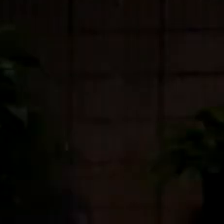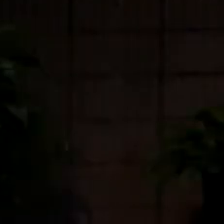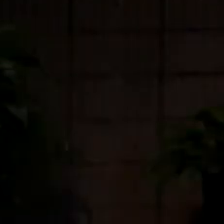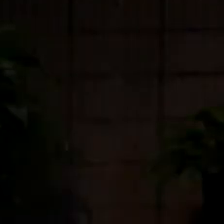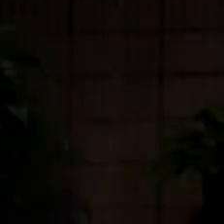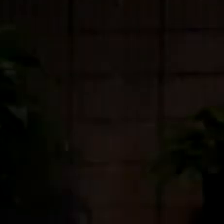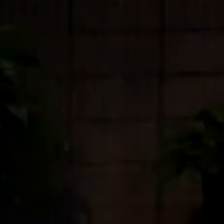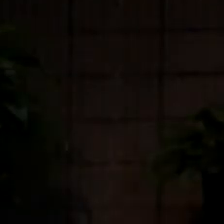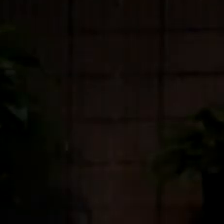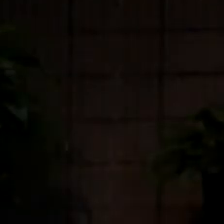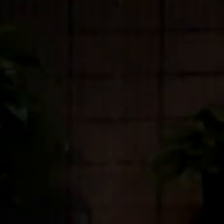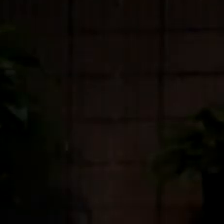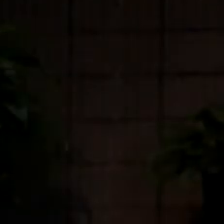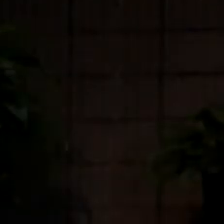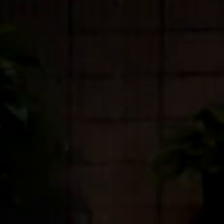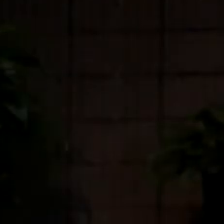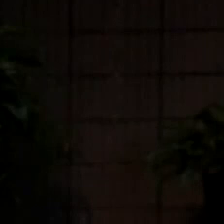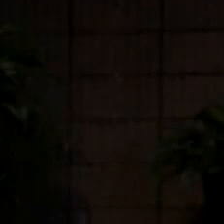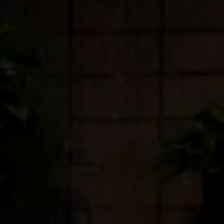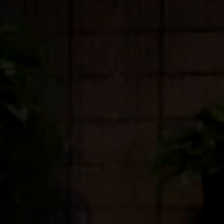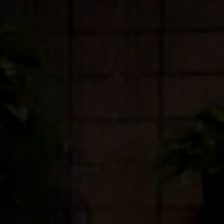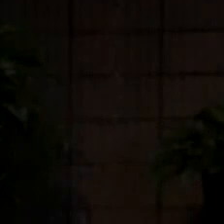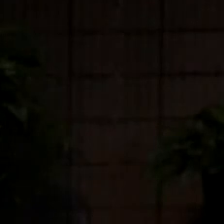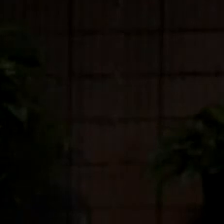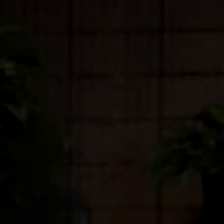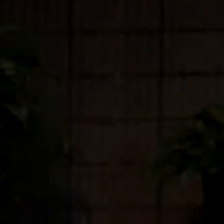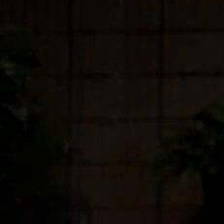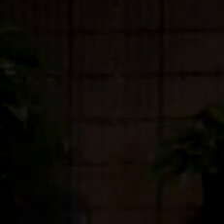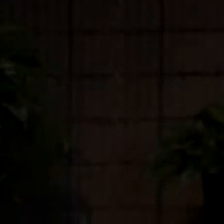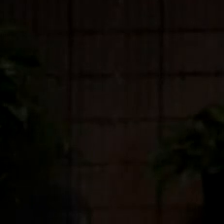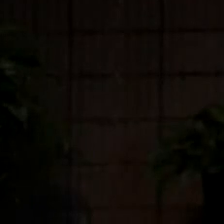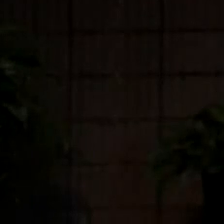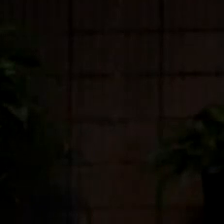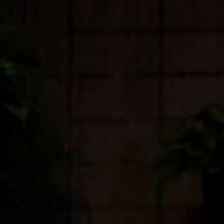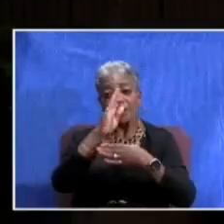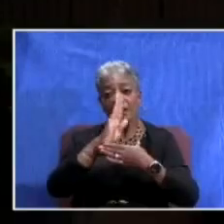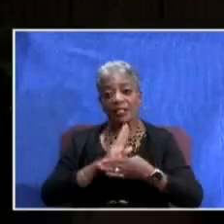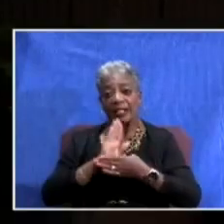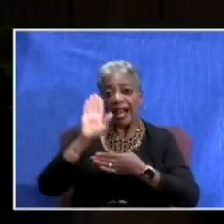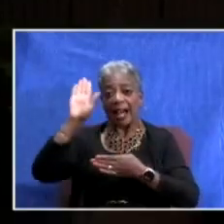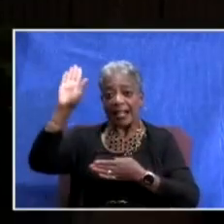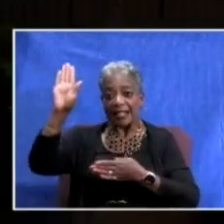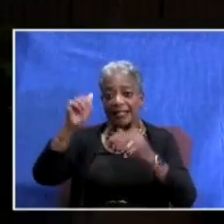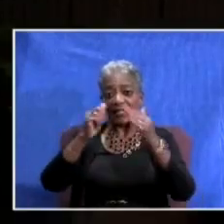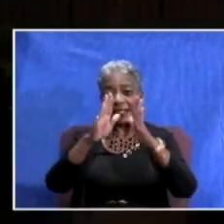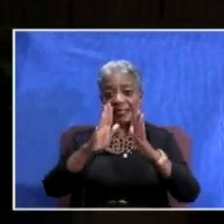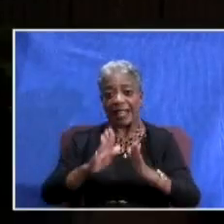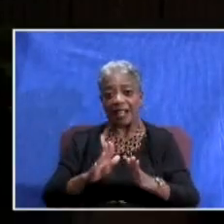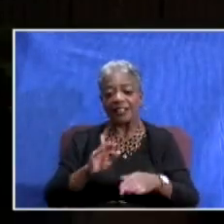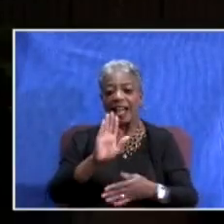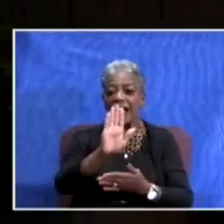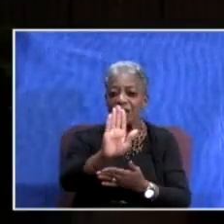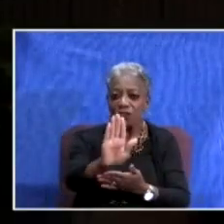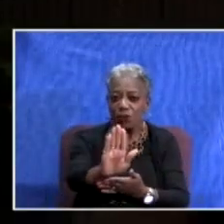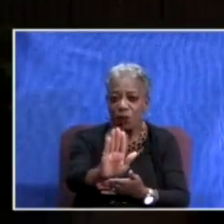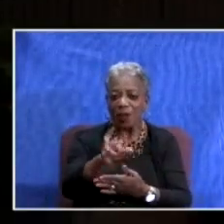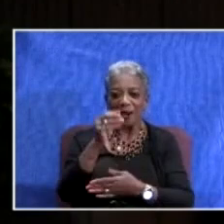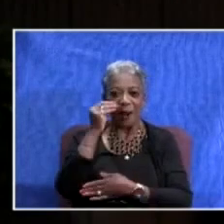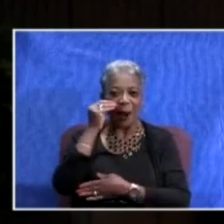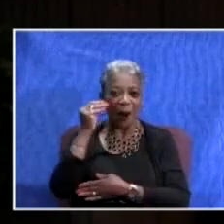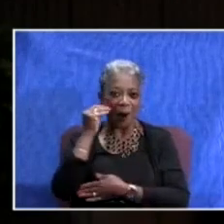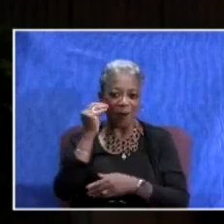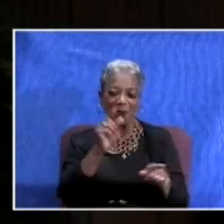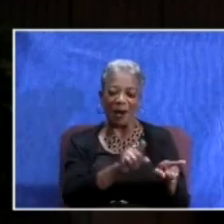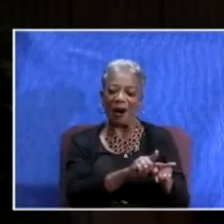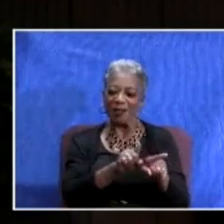should not only be God's house, but that should also be your house. So you should keep a prayer list, people that